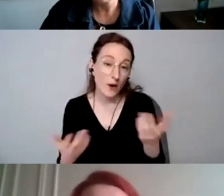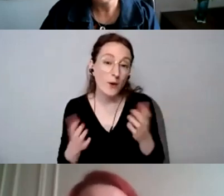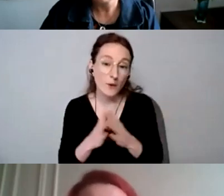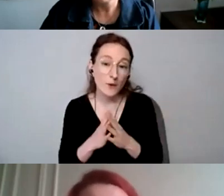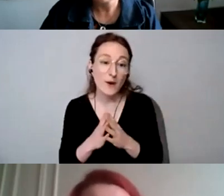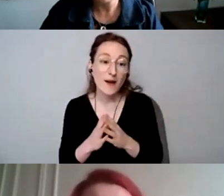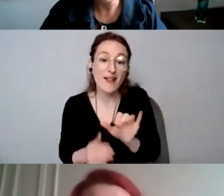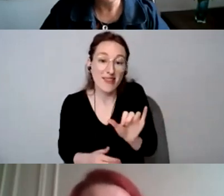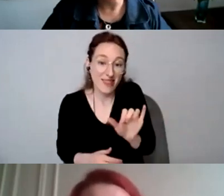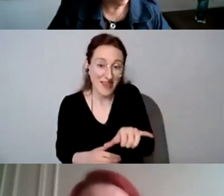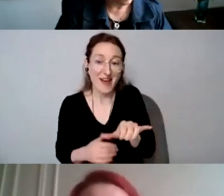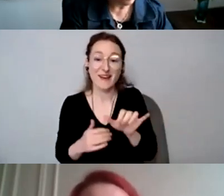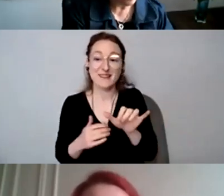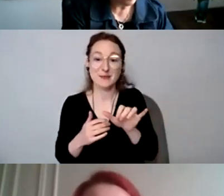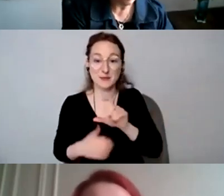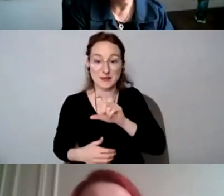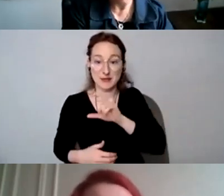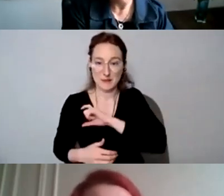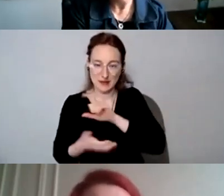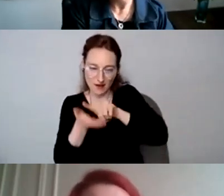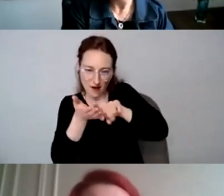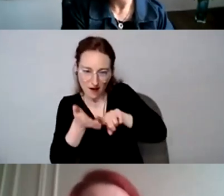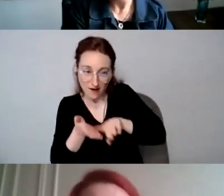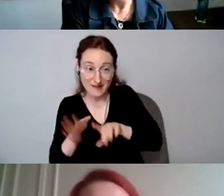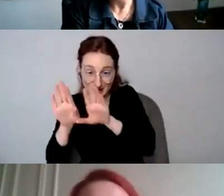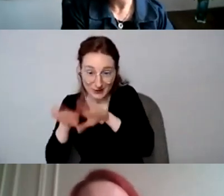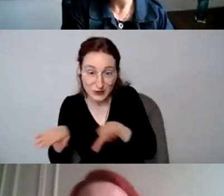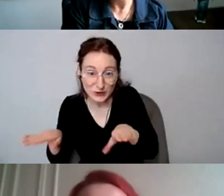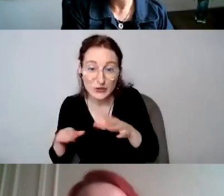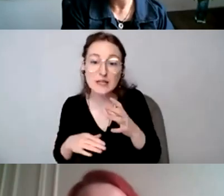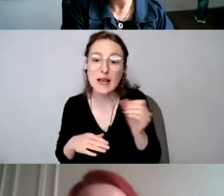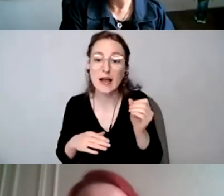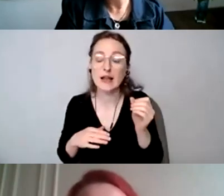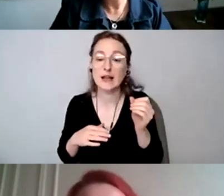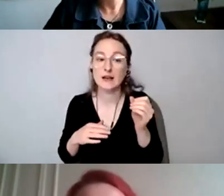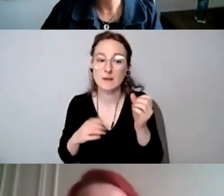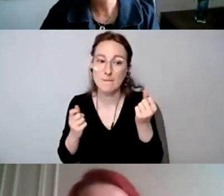that's when the interrogations of children started, and a lot of those interrogations happened